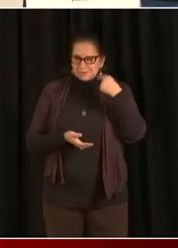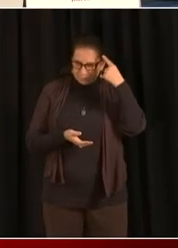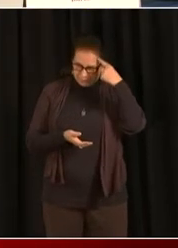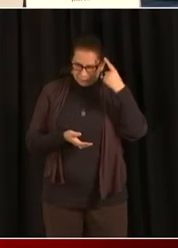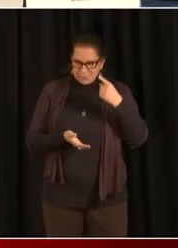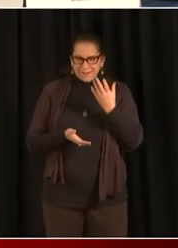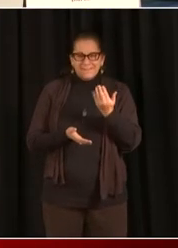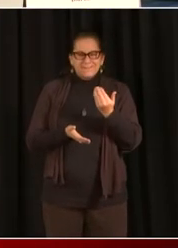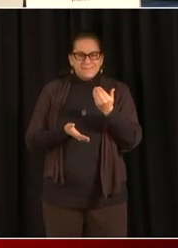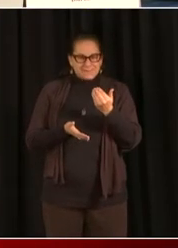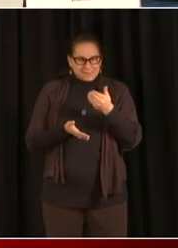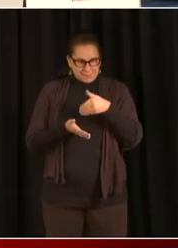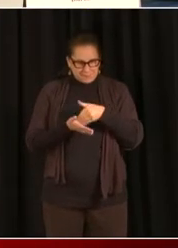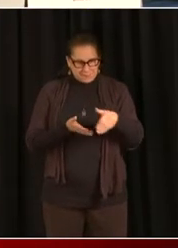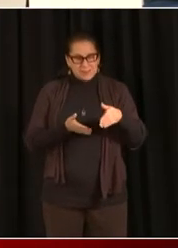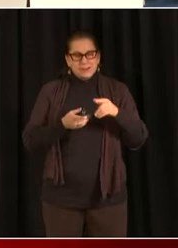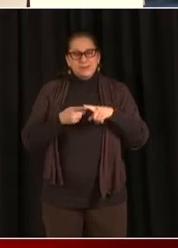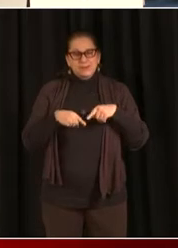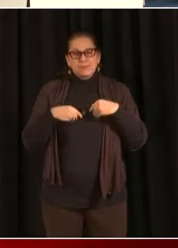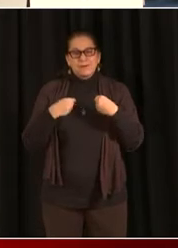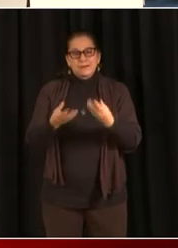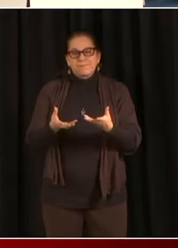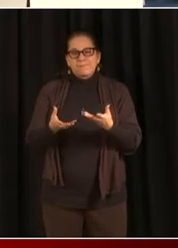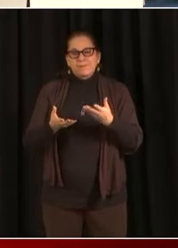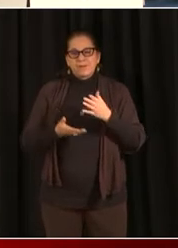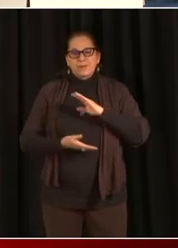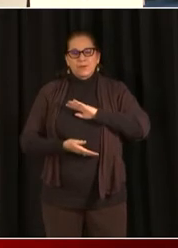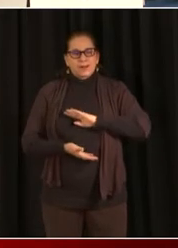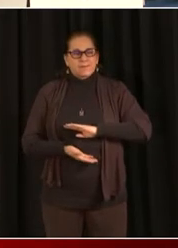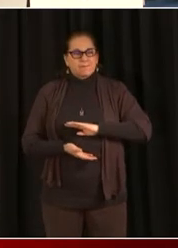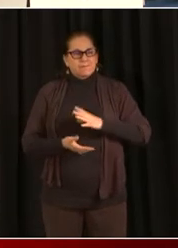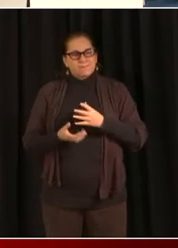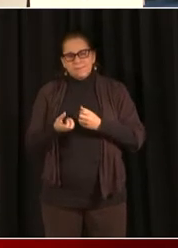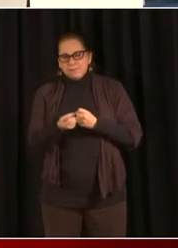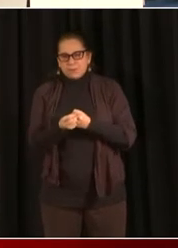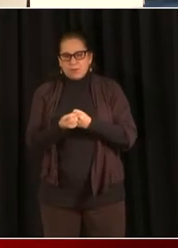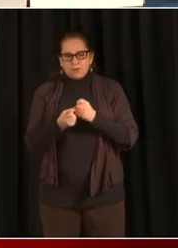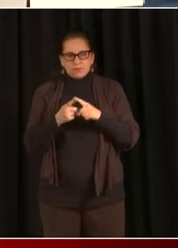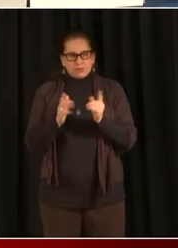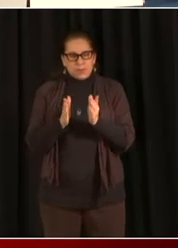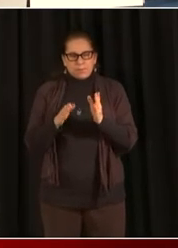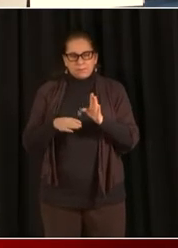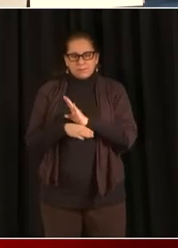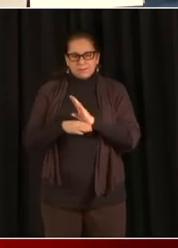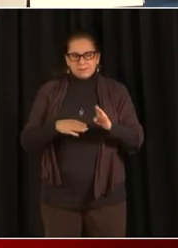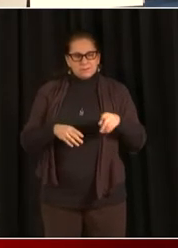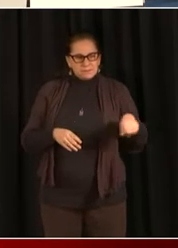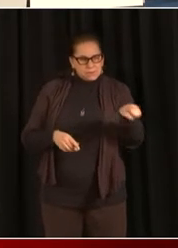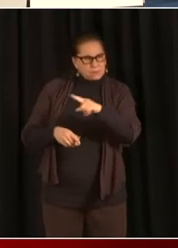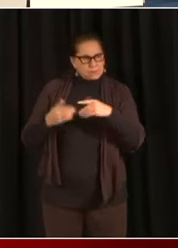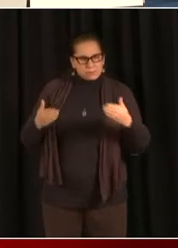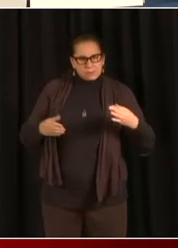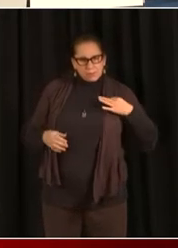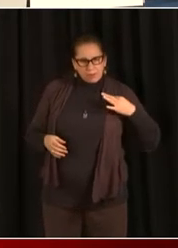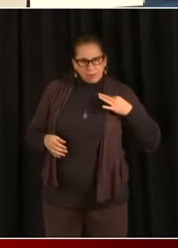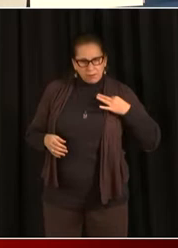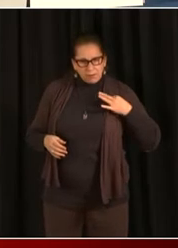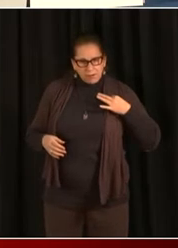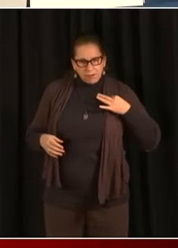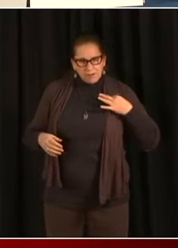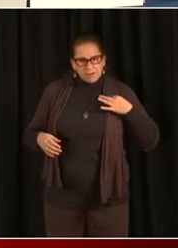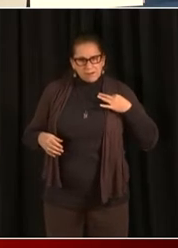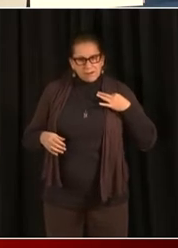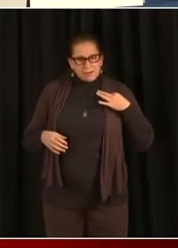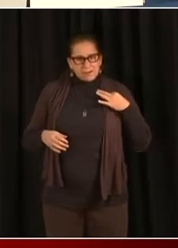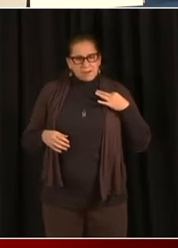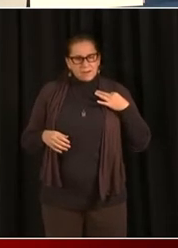that are obviously experiencing significant economic distress. Eligible applicants are our brick and mortar establishments